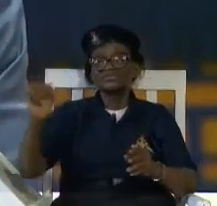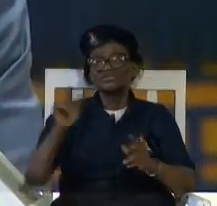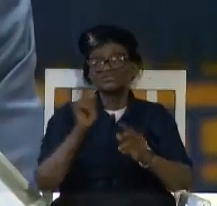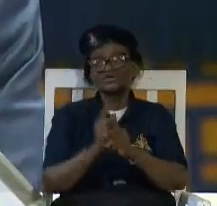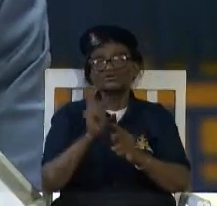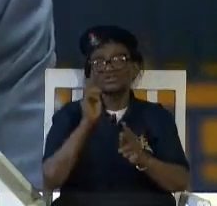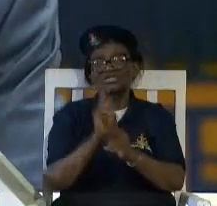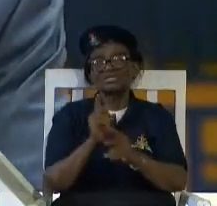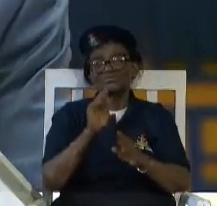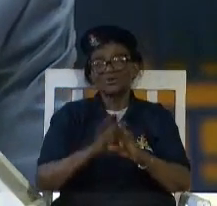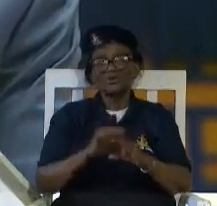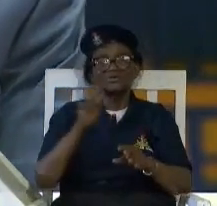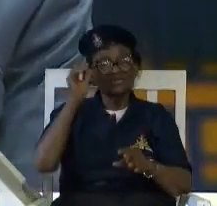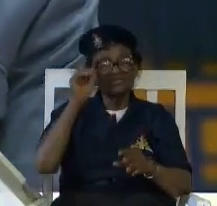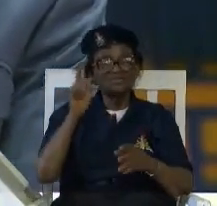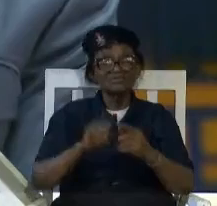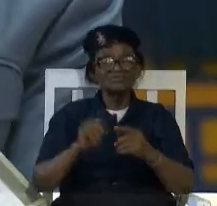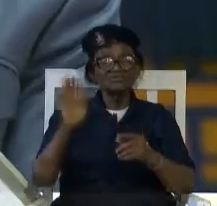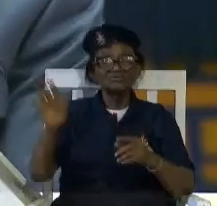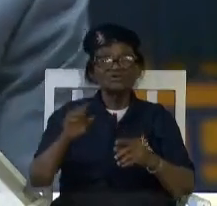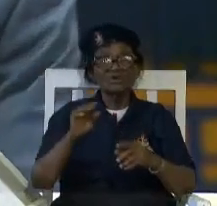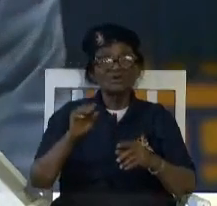The devil is a liar.